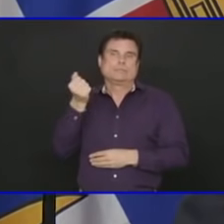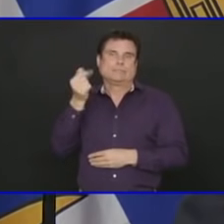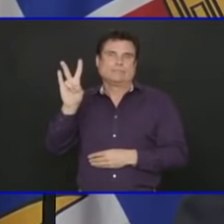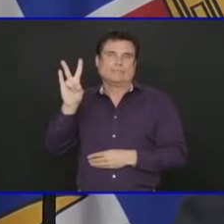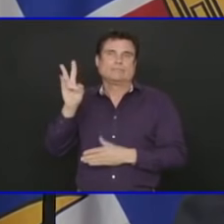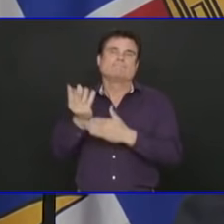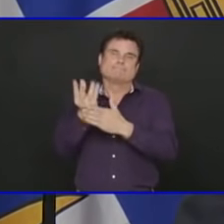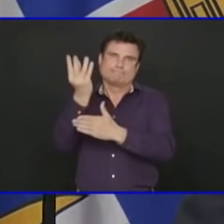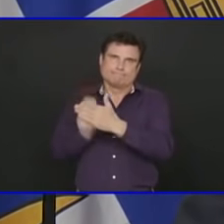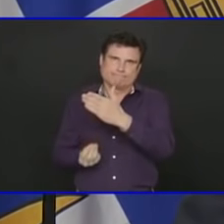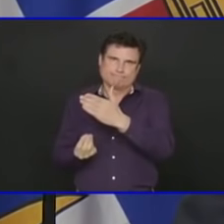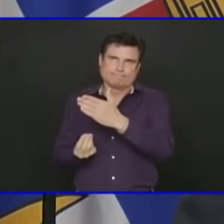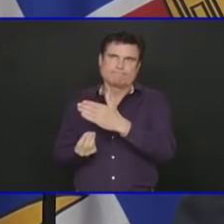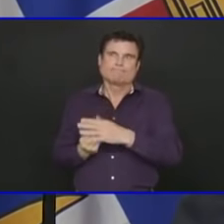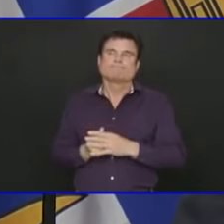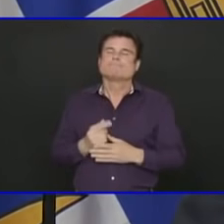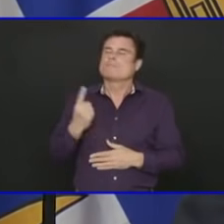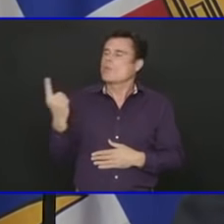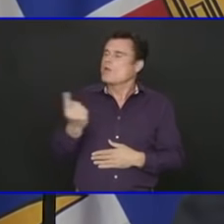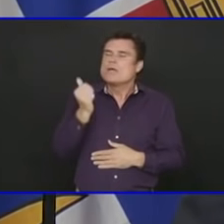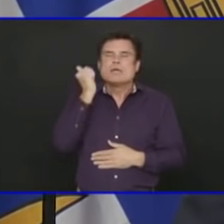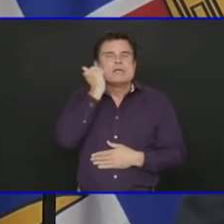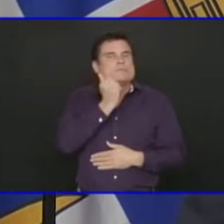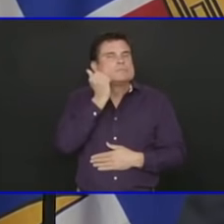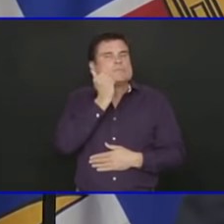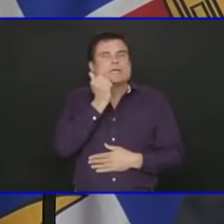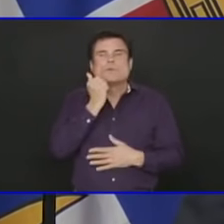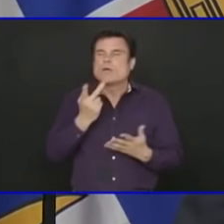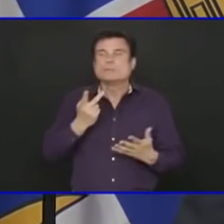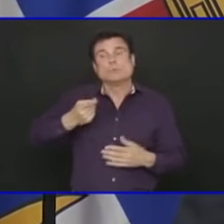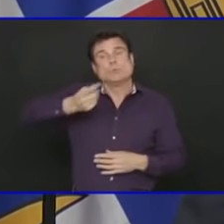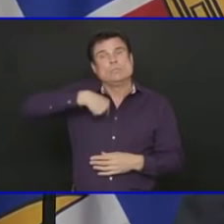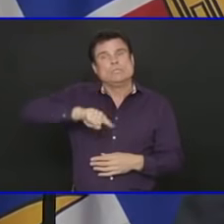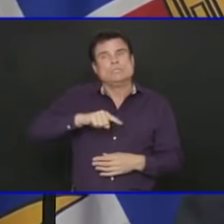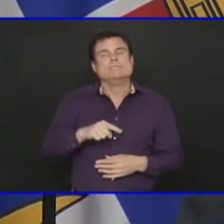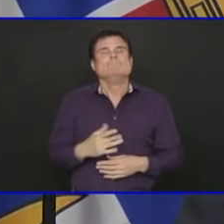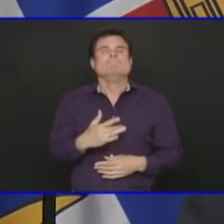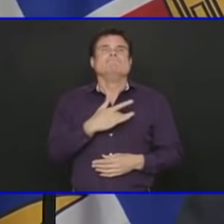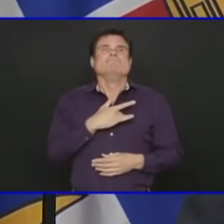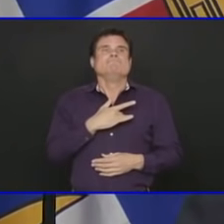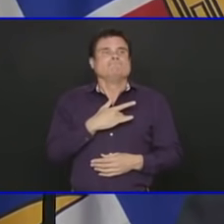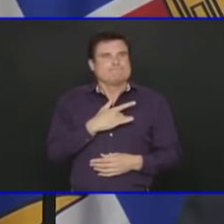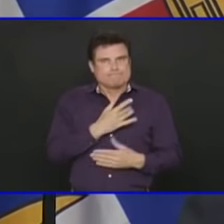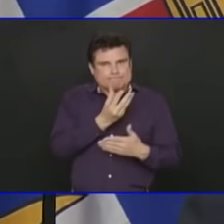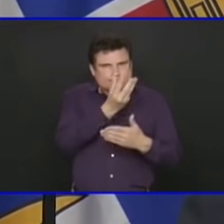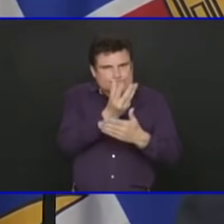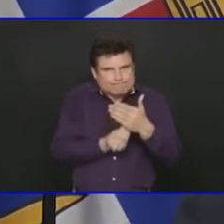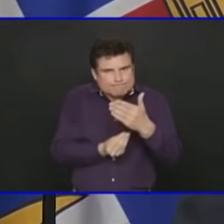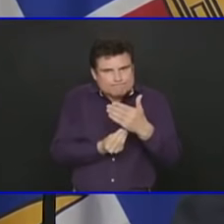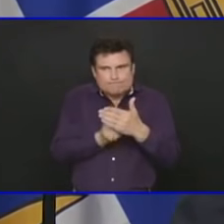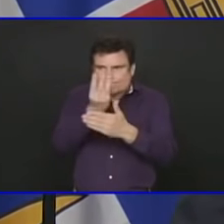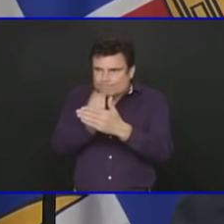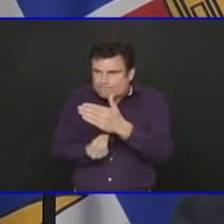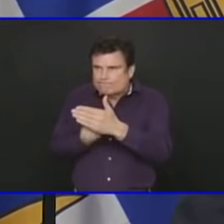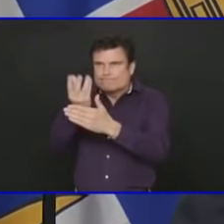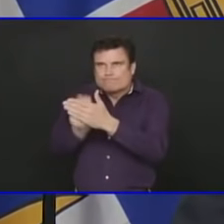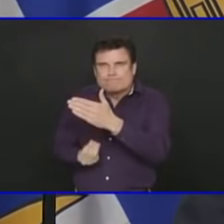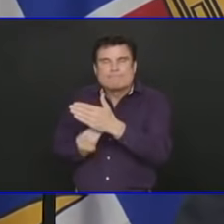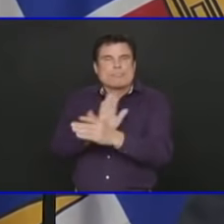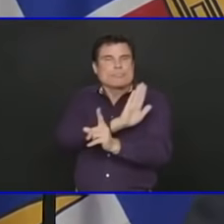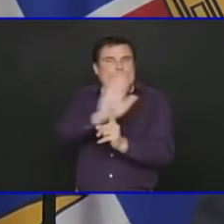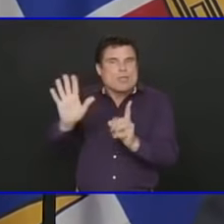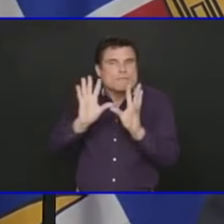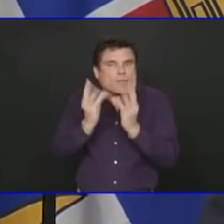these and the communities of these people. We now have 1,417 people who have fully